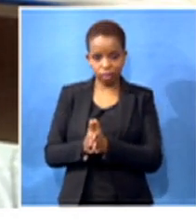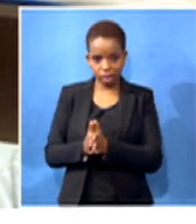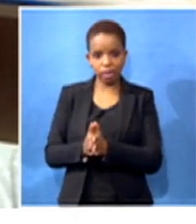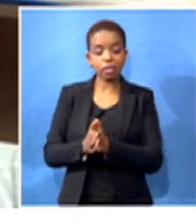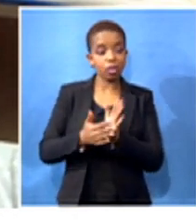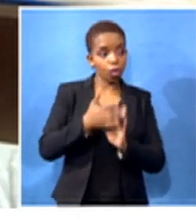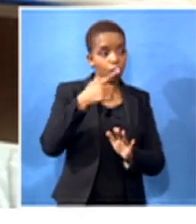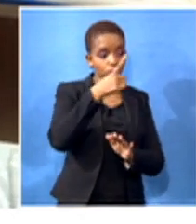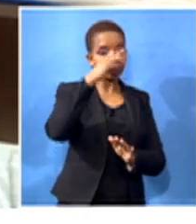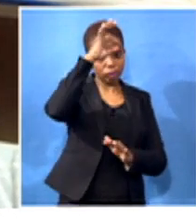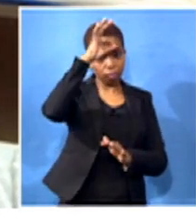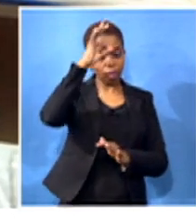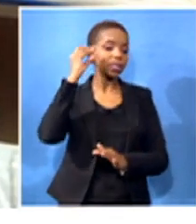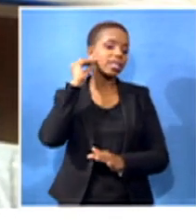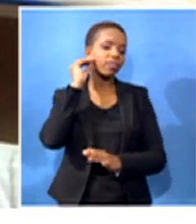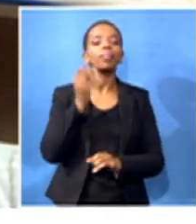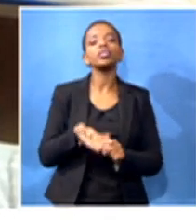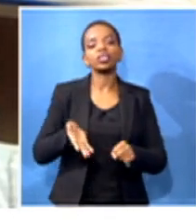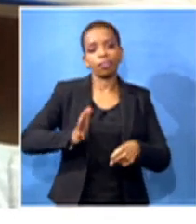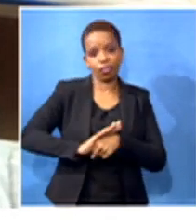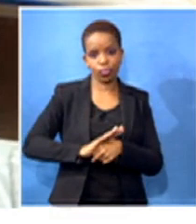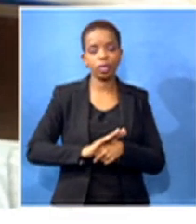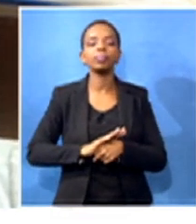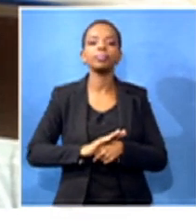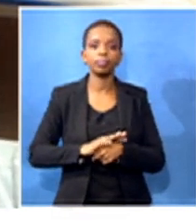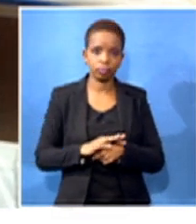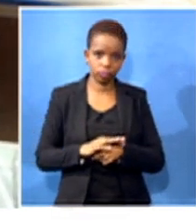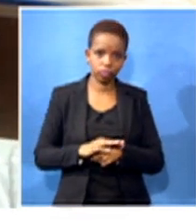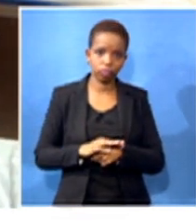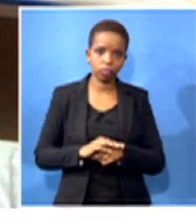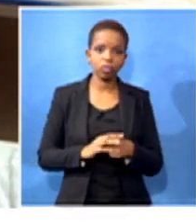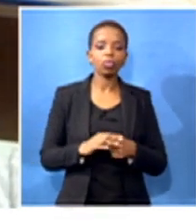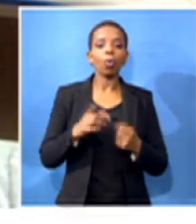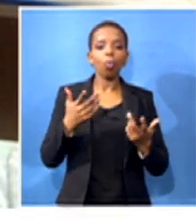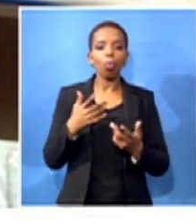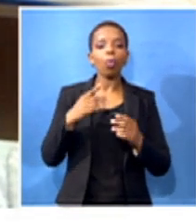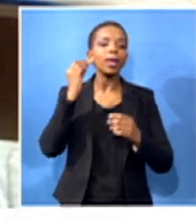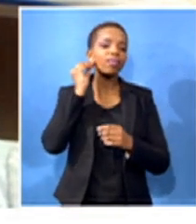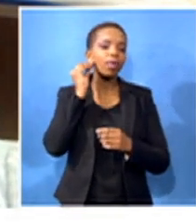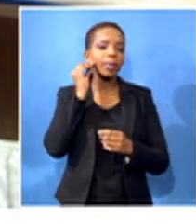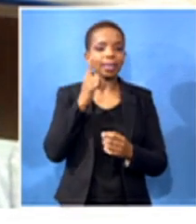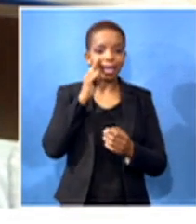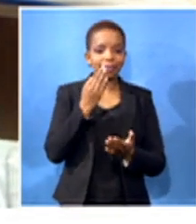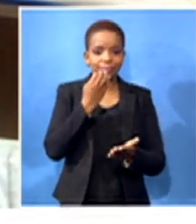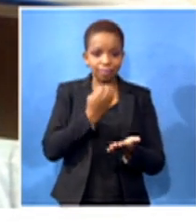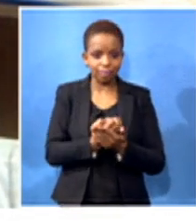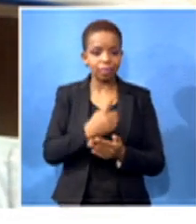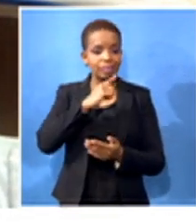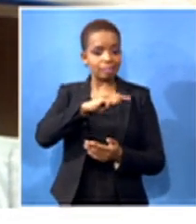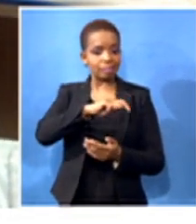with the information that is necessary or that is actually been authenticated by the